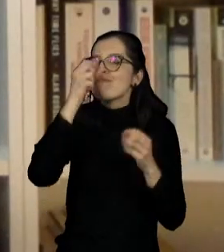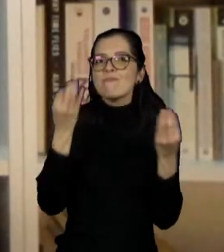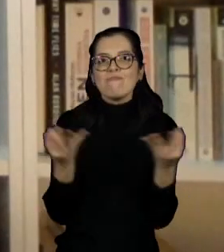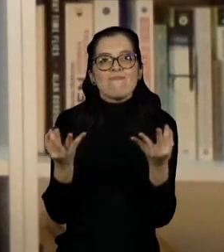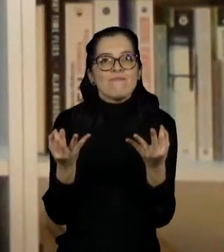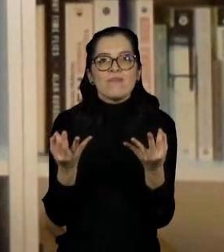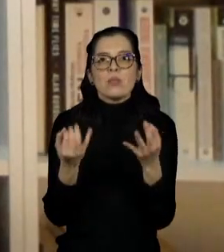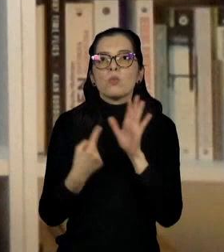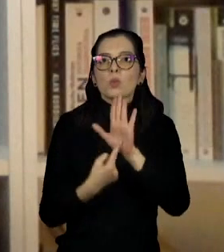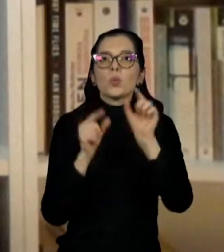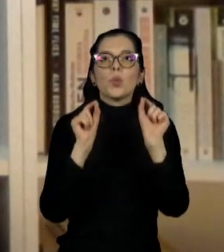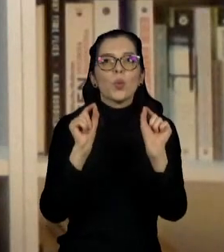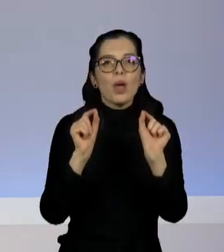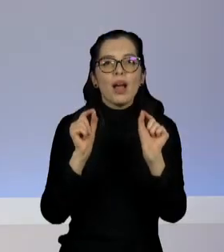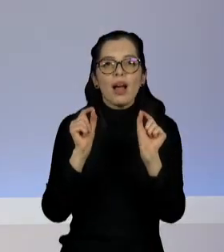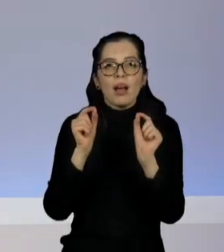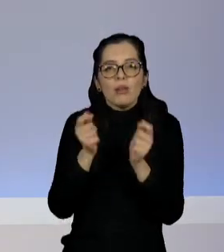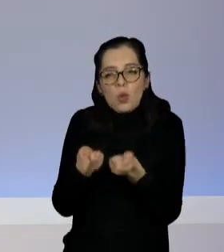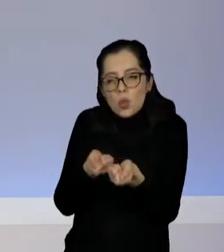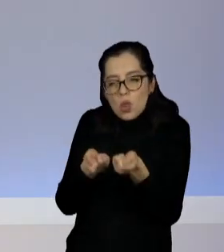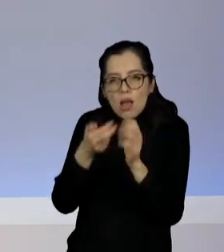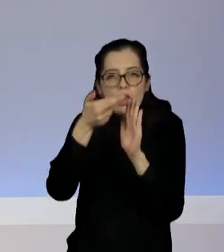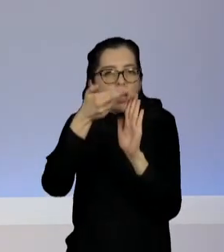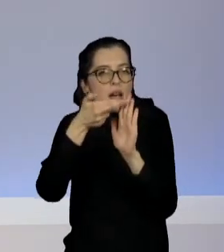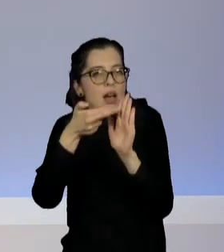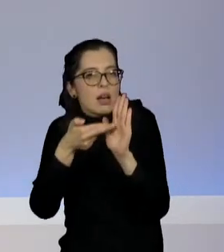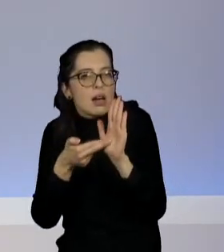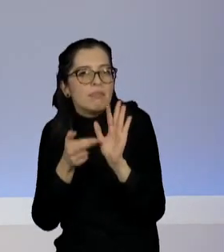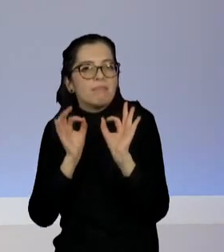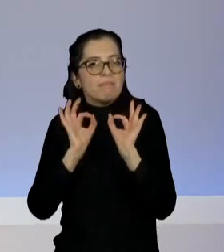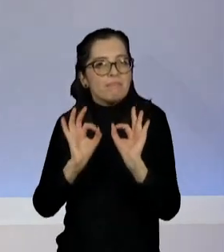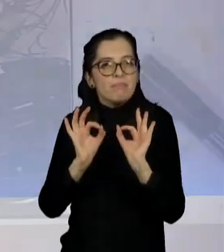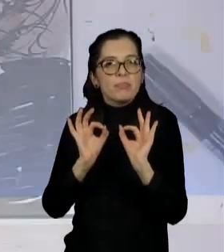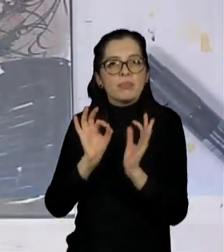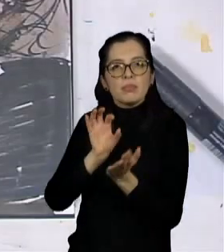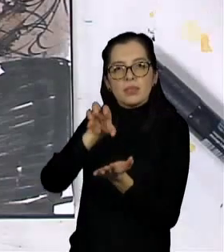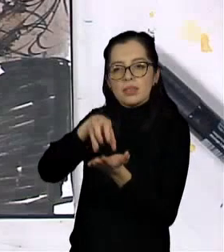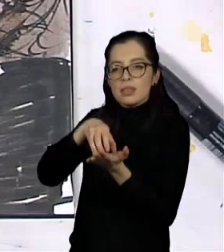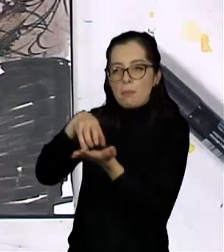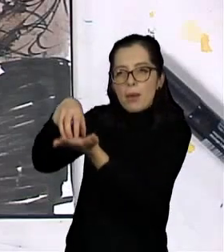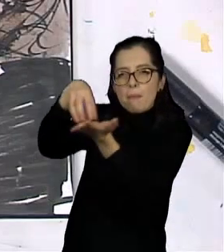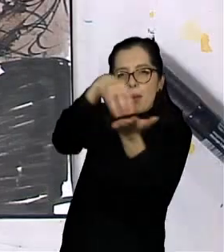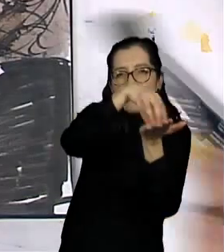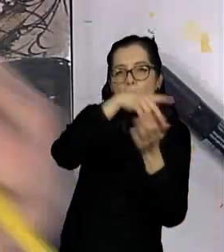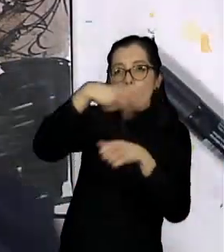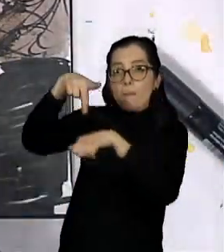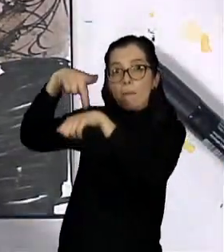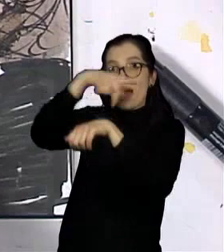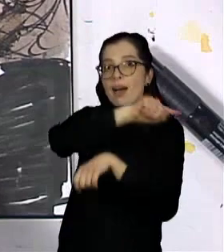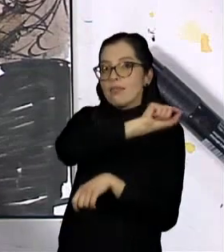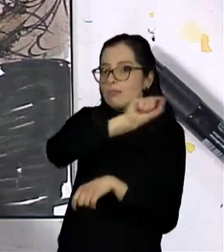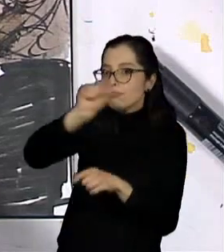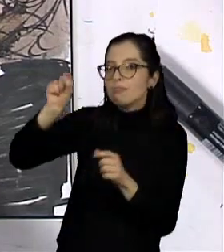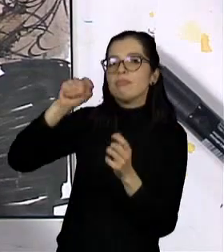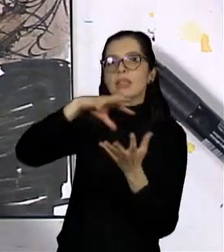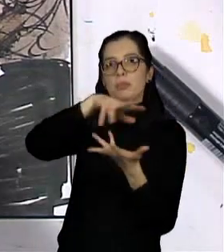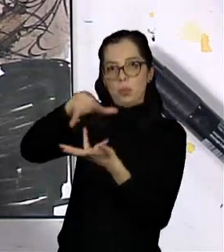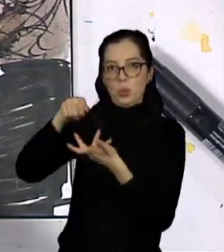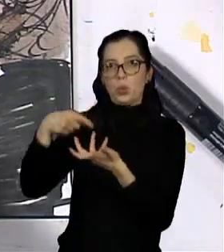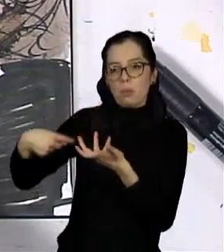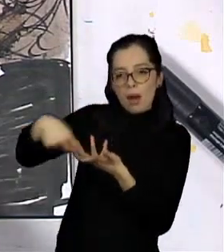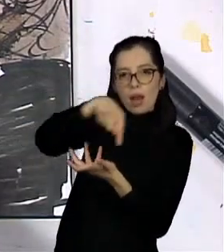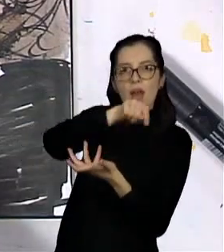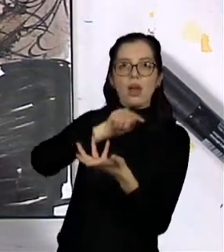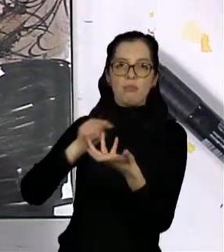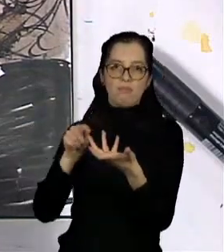powerful, this is a field that needs to be highly regulated. And if anything, the international